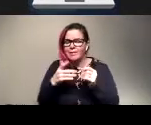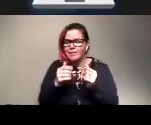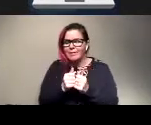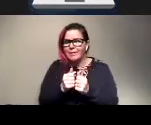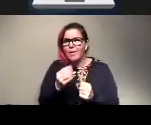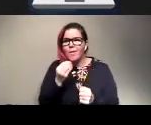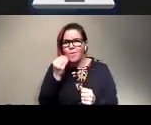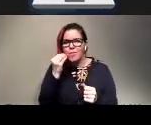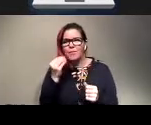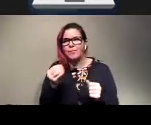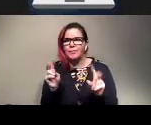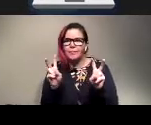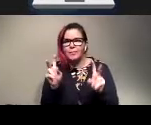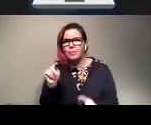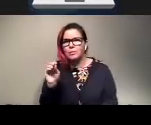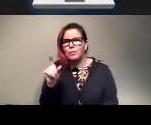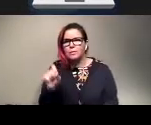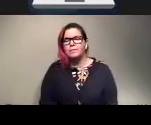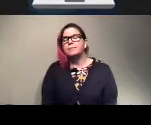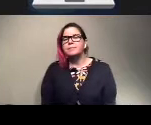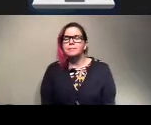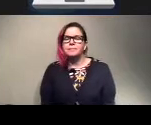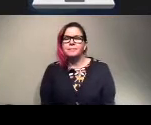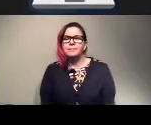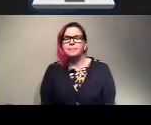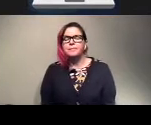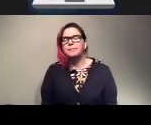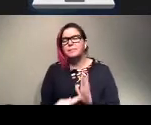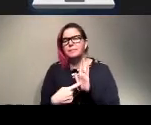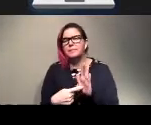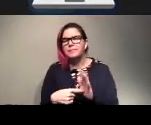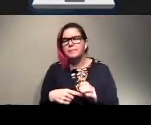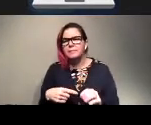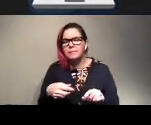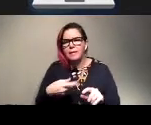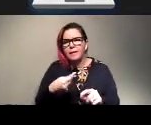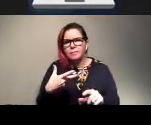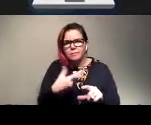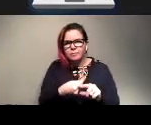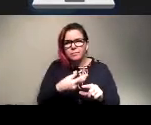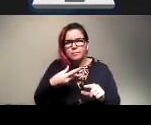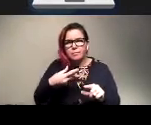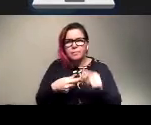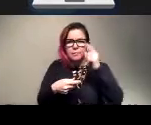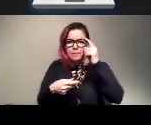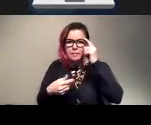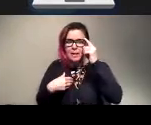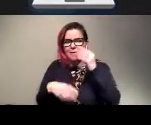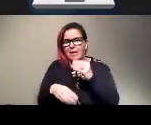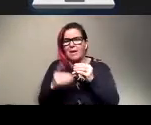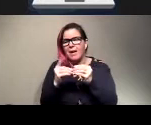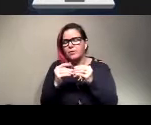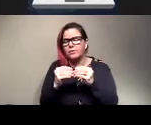home things, but this gives you a sense. So I'm using a syringe actually that I have an extra of that we use for